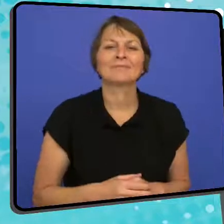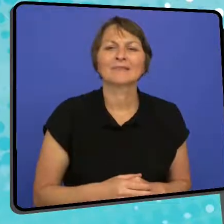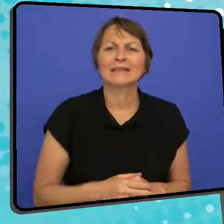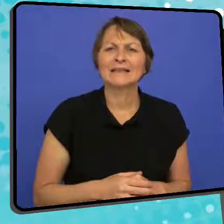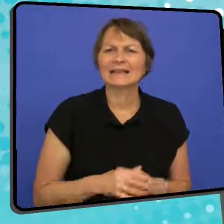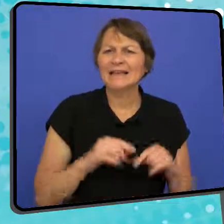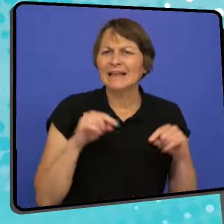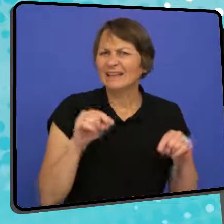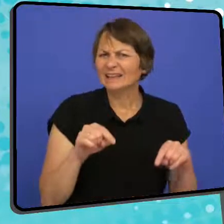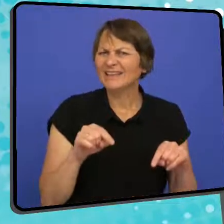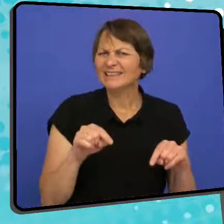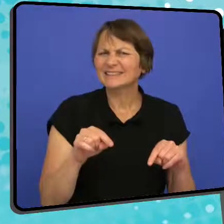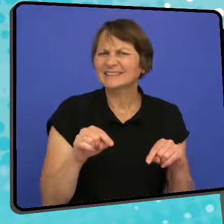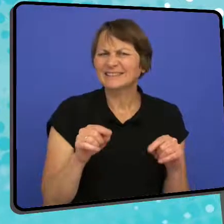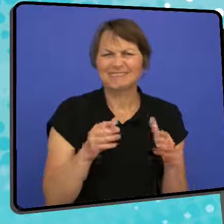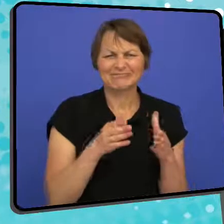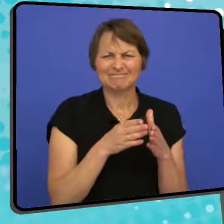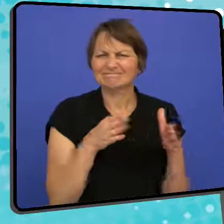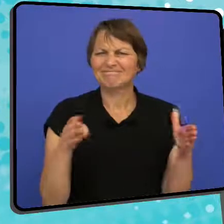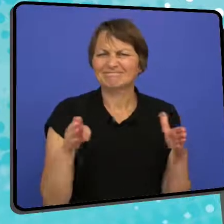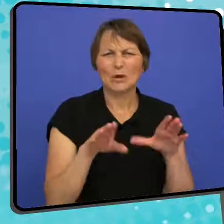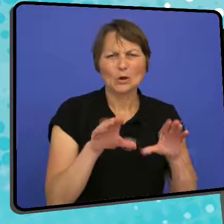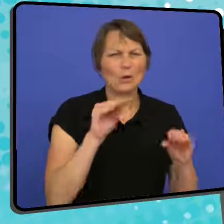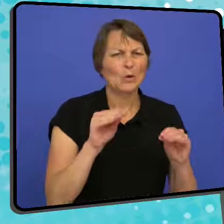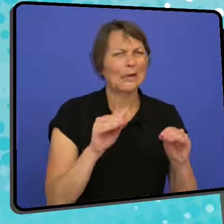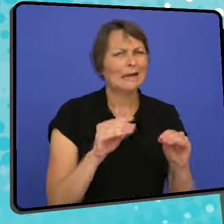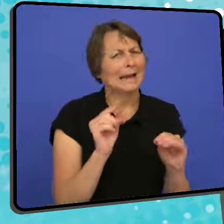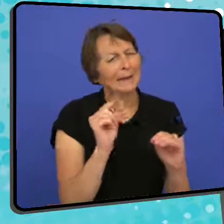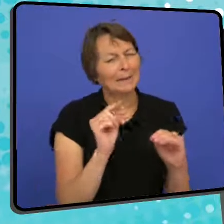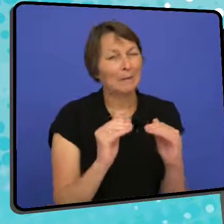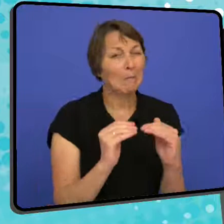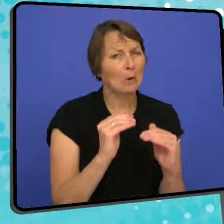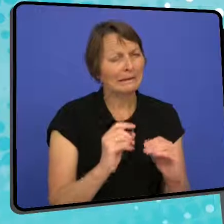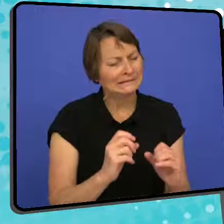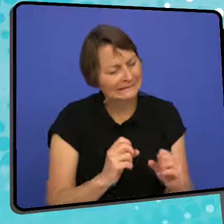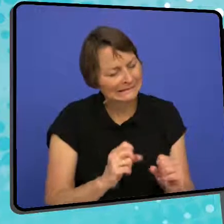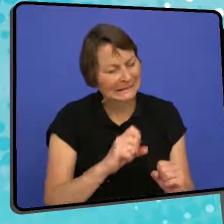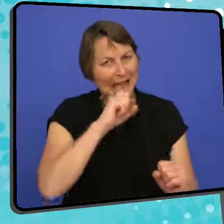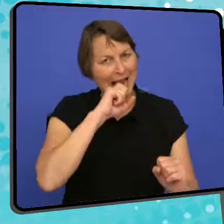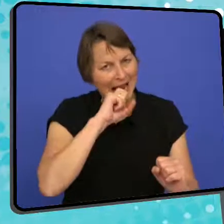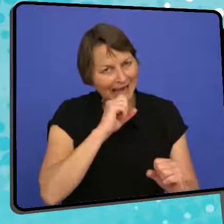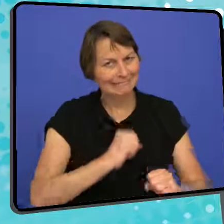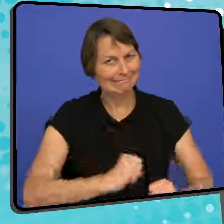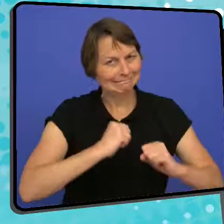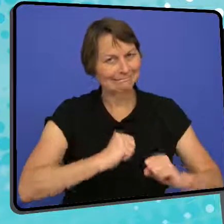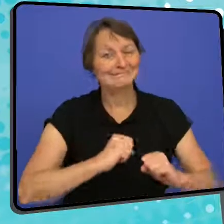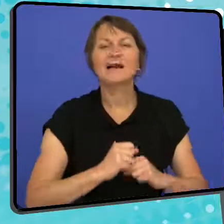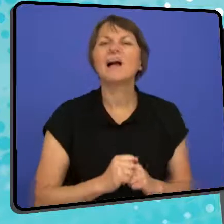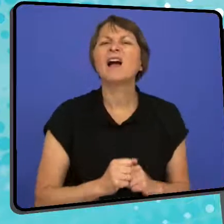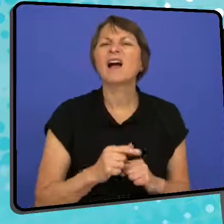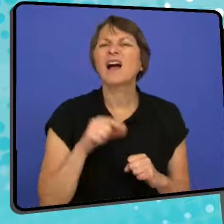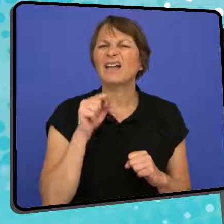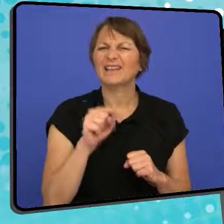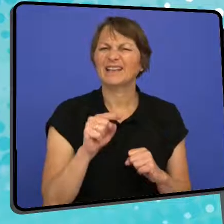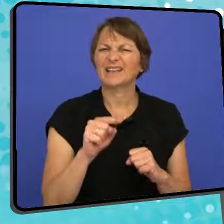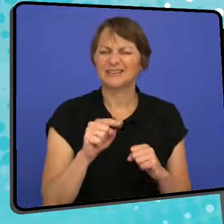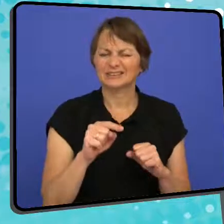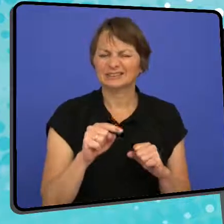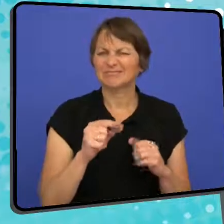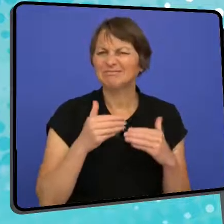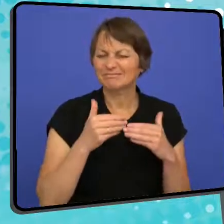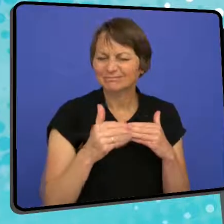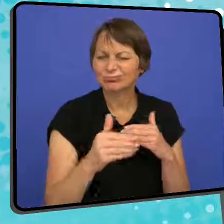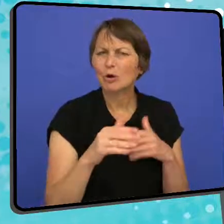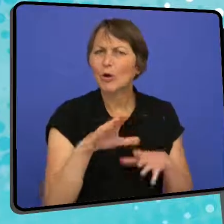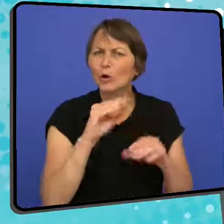one's going to be more of a challenge than the last, but I didn't want to water down that learning path in some senses. It